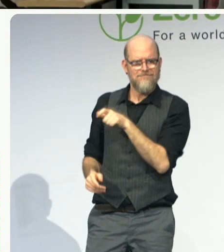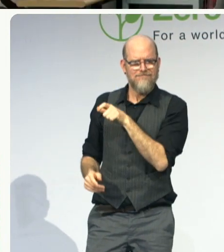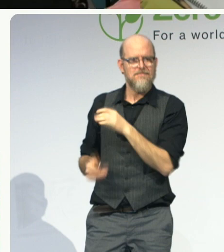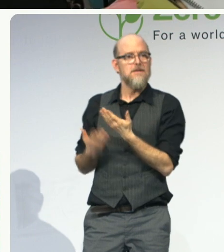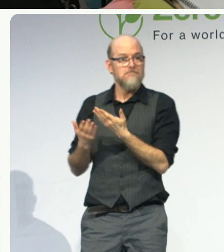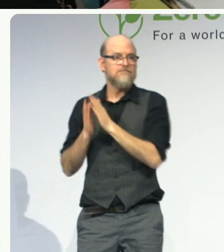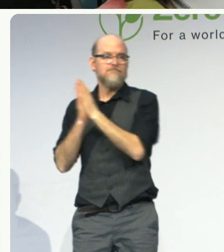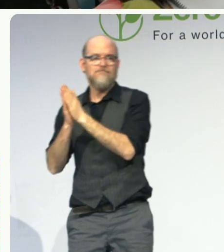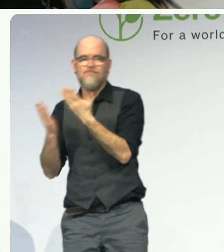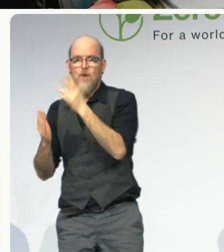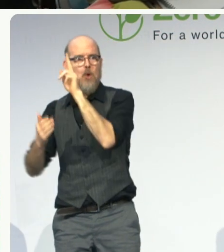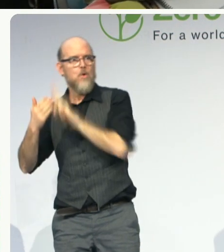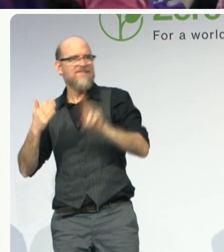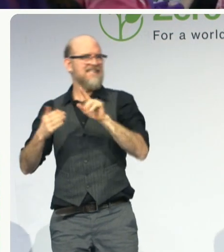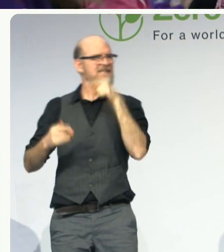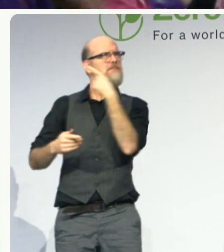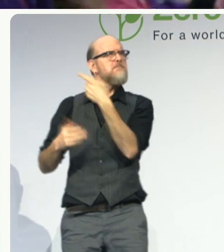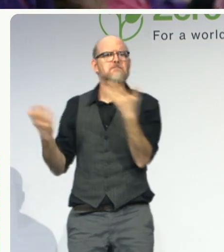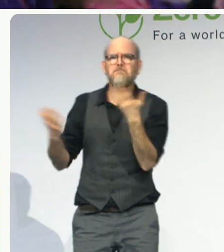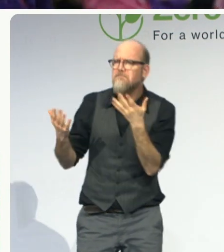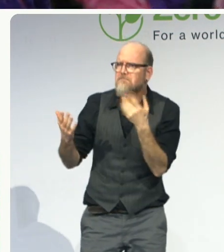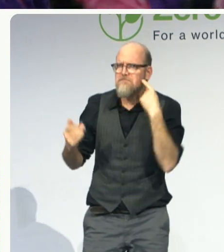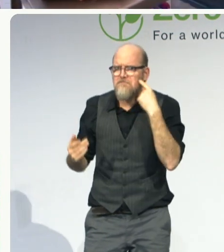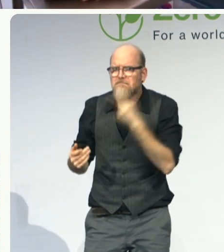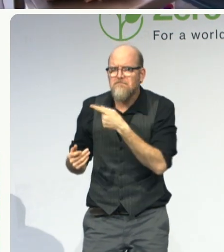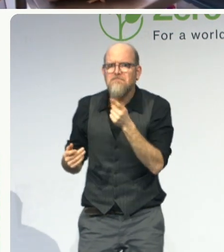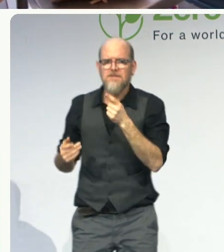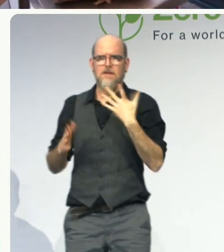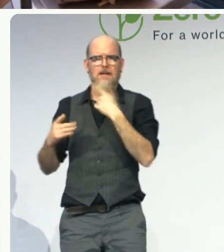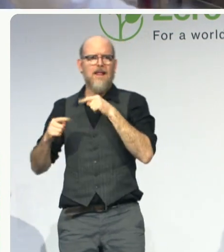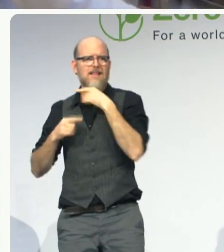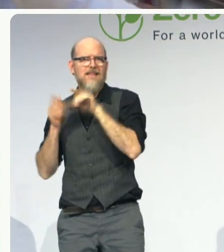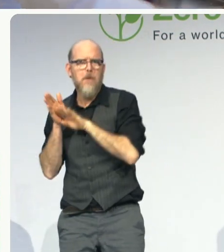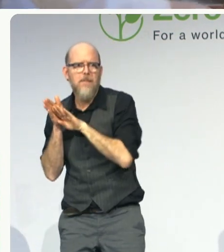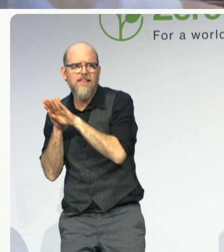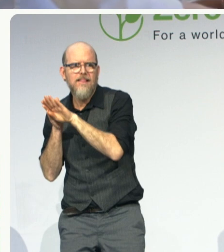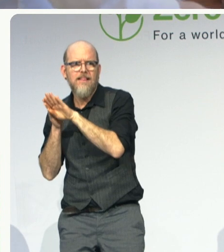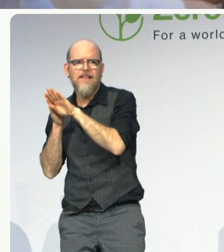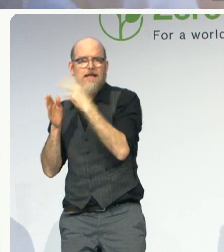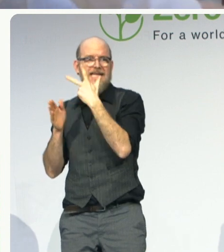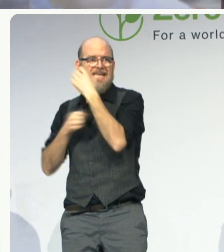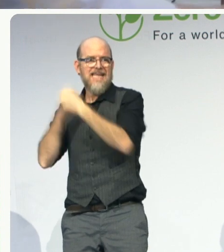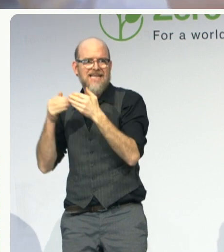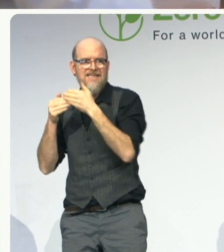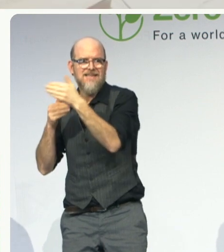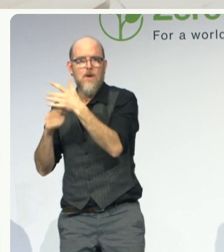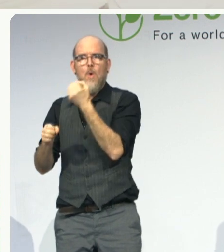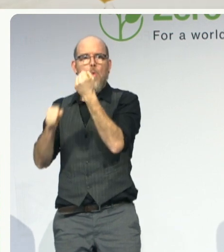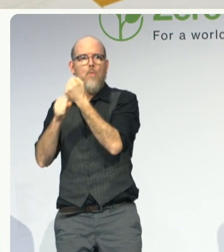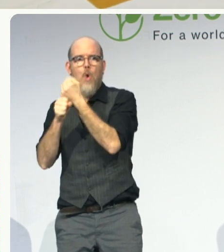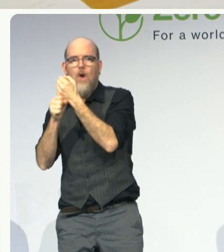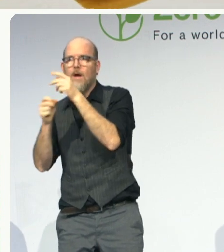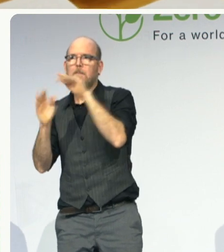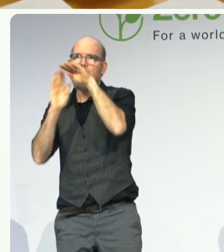University, Universidad Andrés Bello, has developed a structured 3-year vocational training program for students